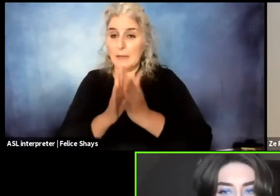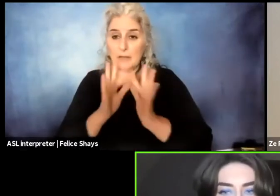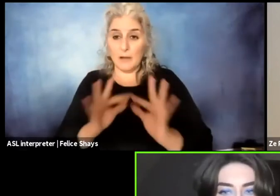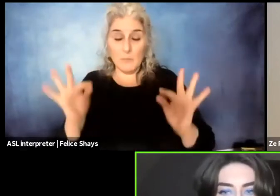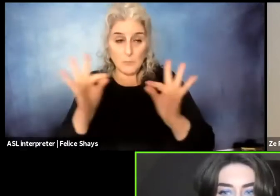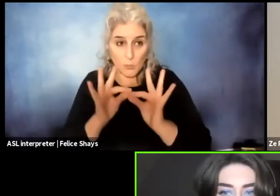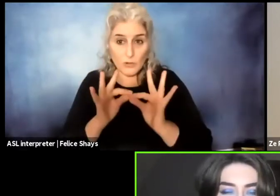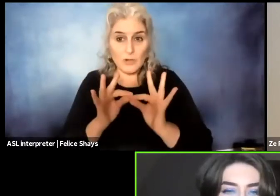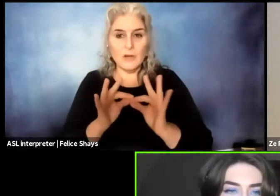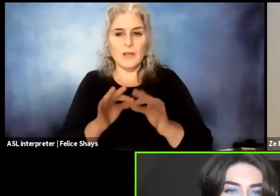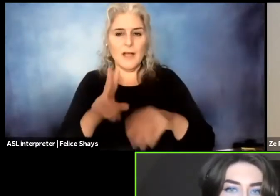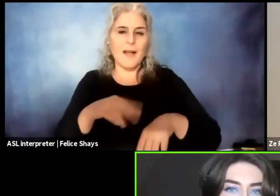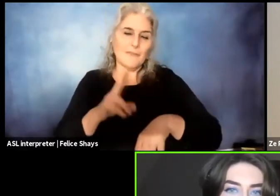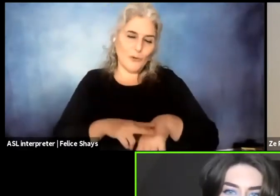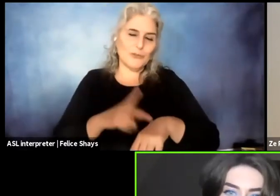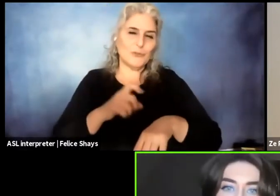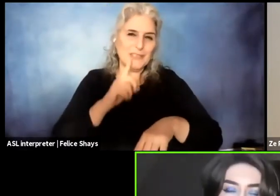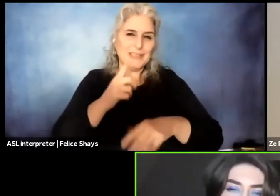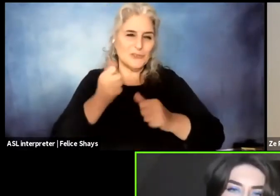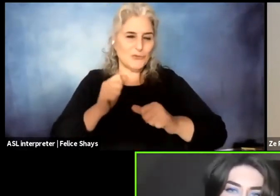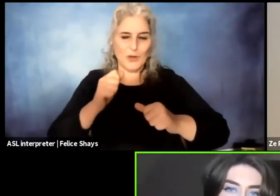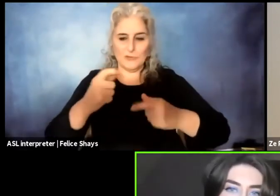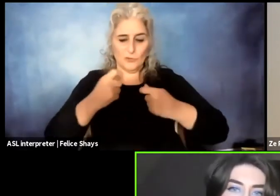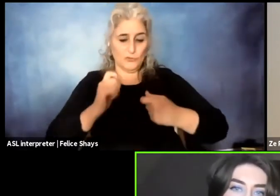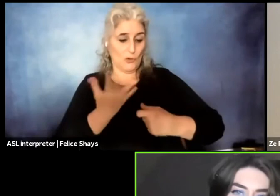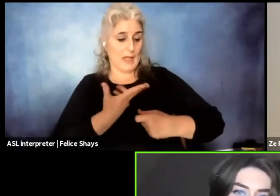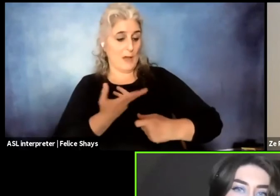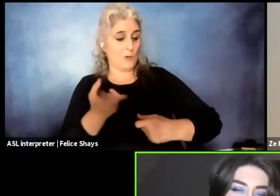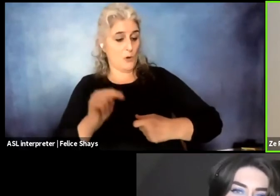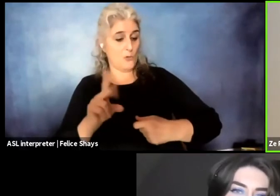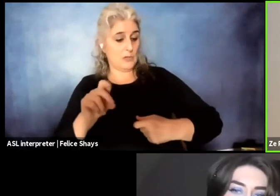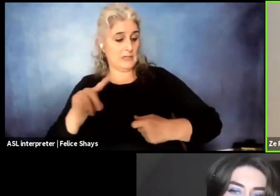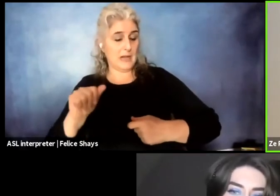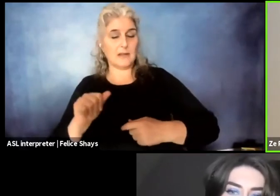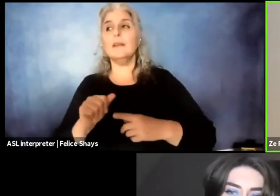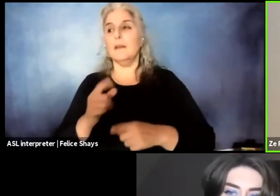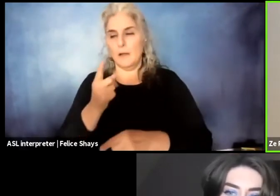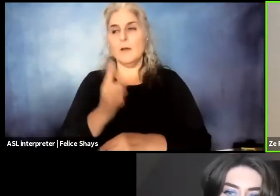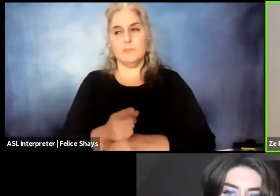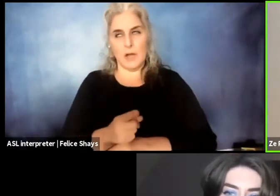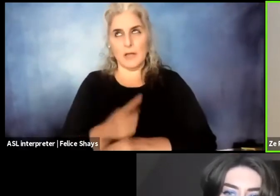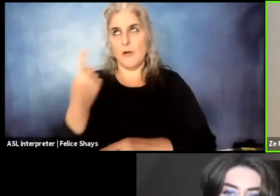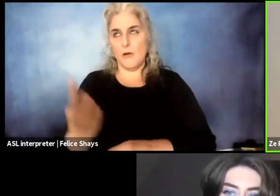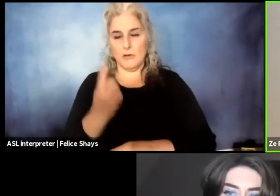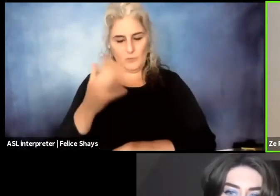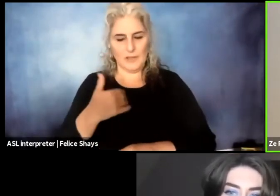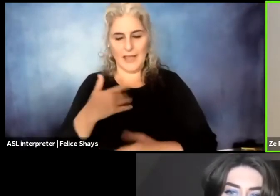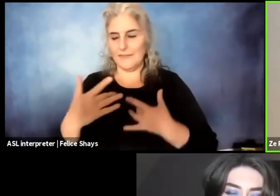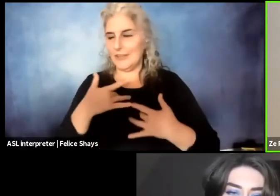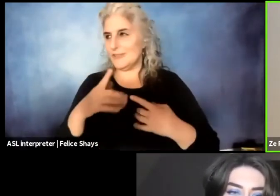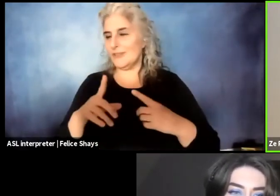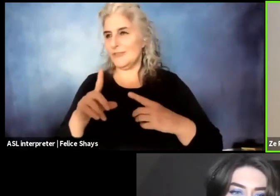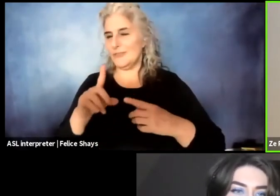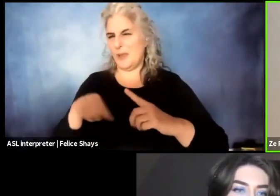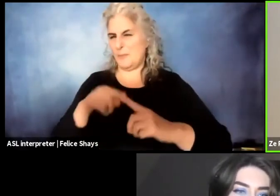control of our data and stuff like that. Right. I definitely think there's always going to be concerns when it comes to that.